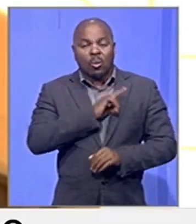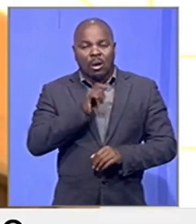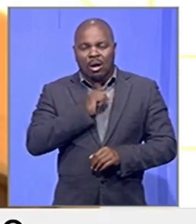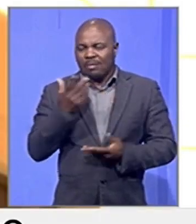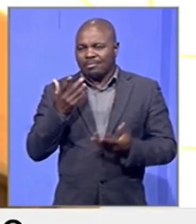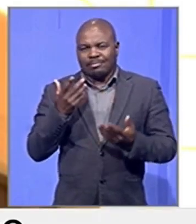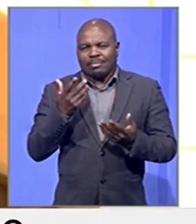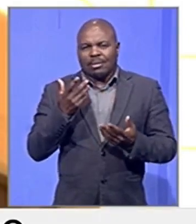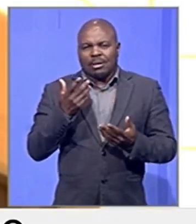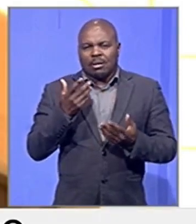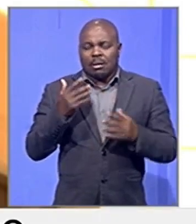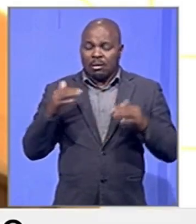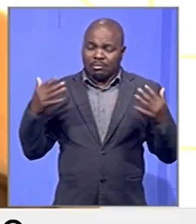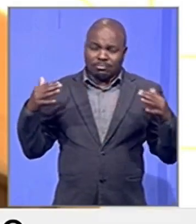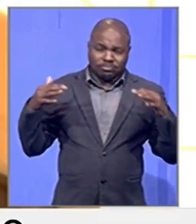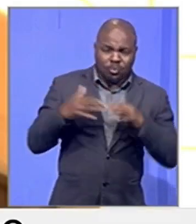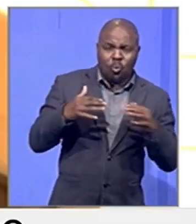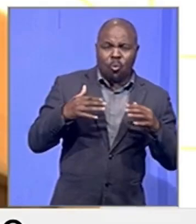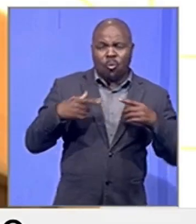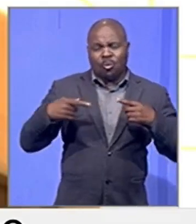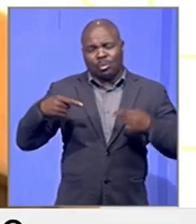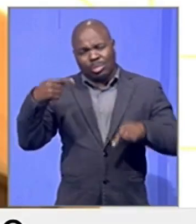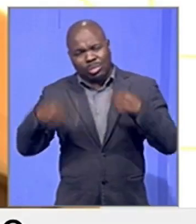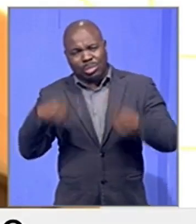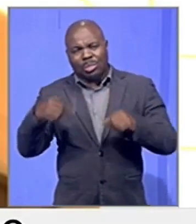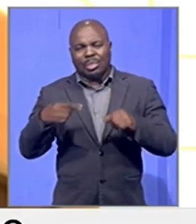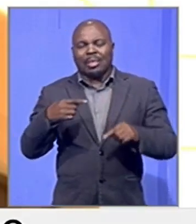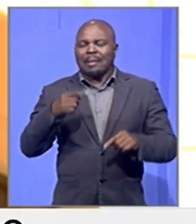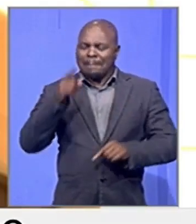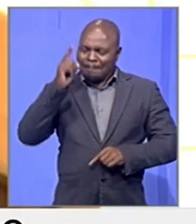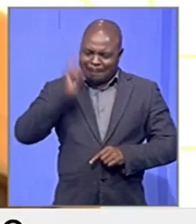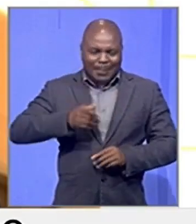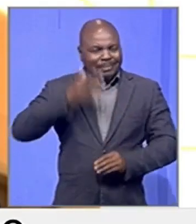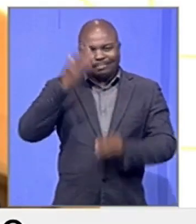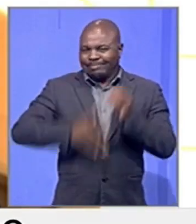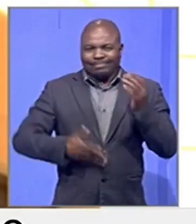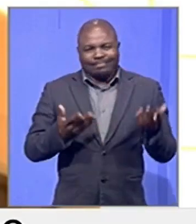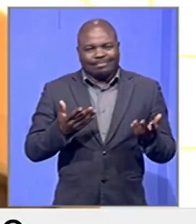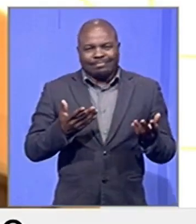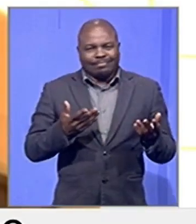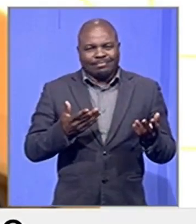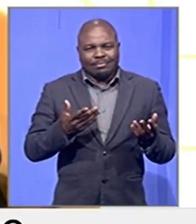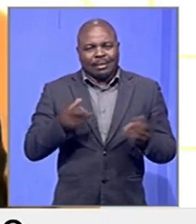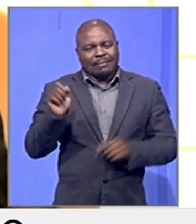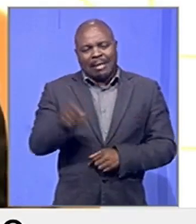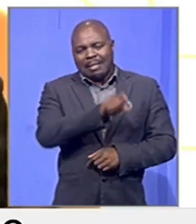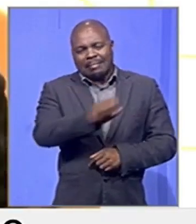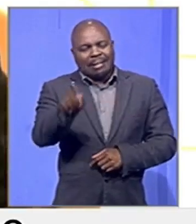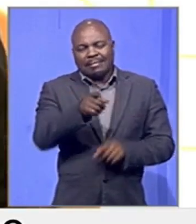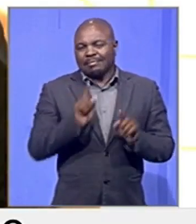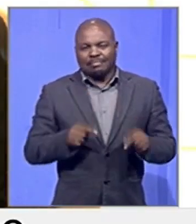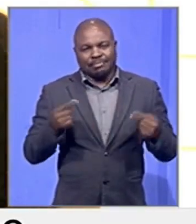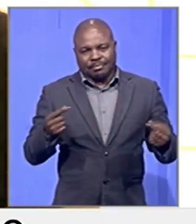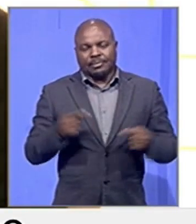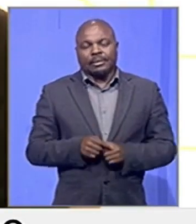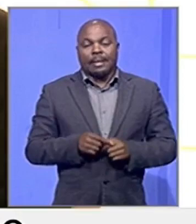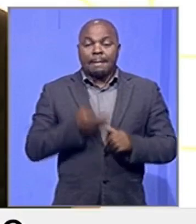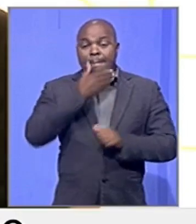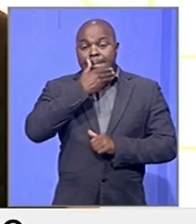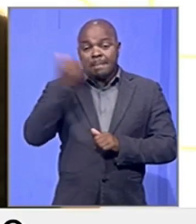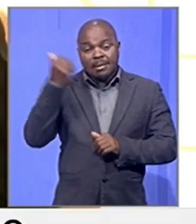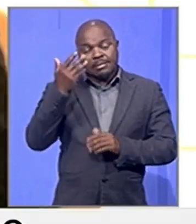conflicts do in the end have to come to an end. And the best way is